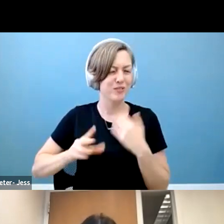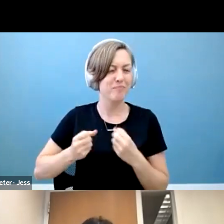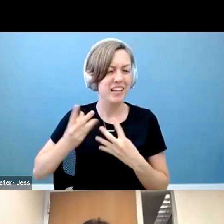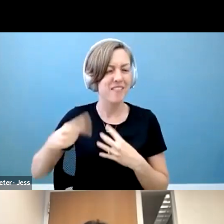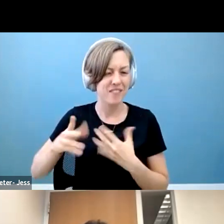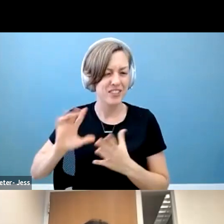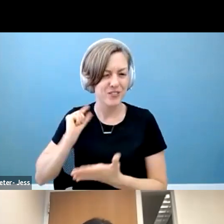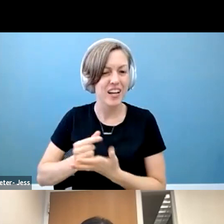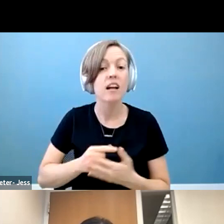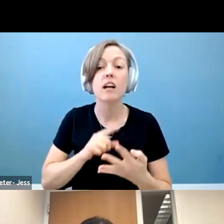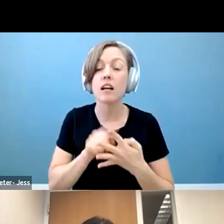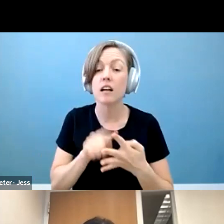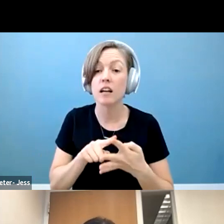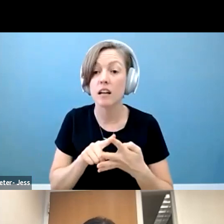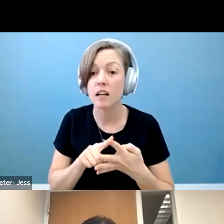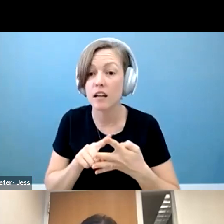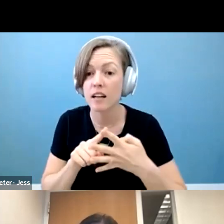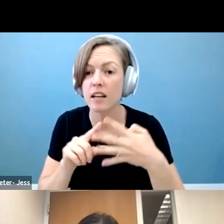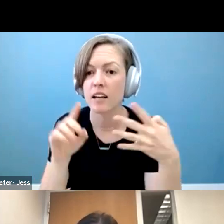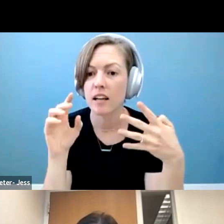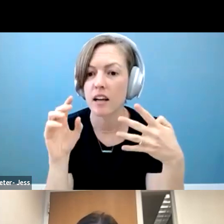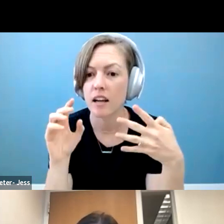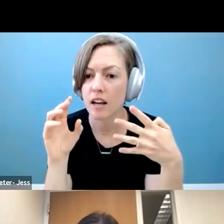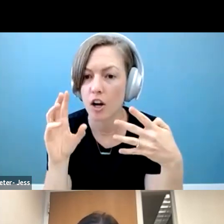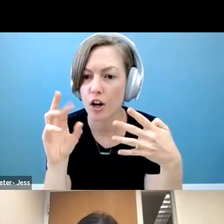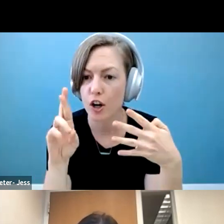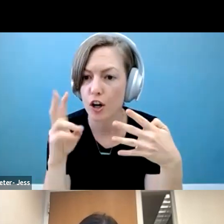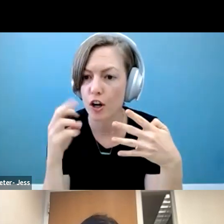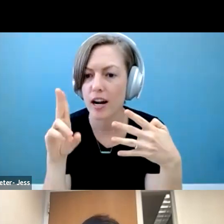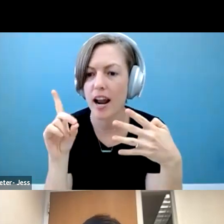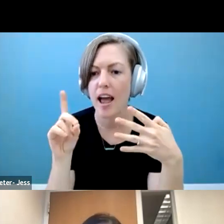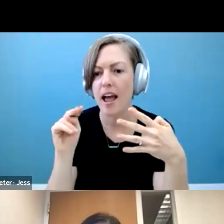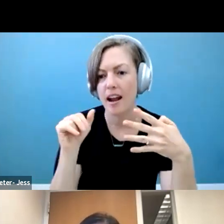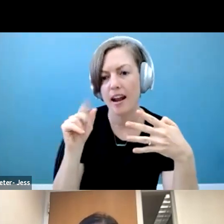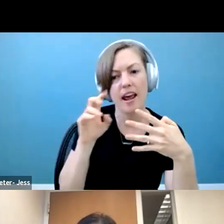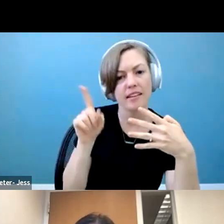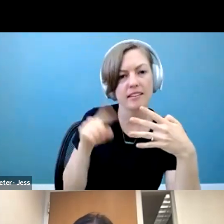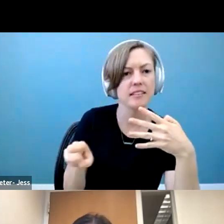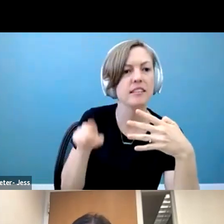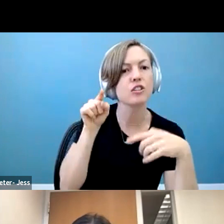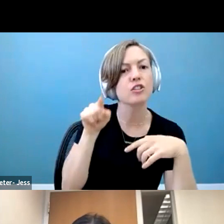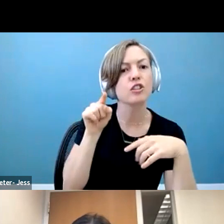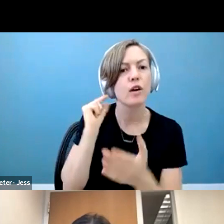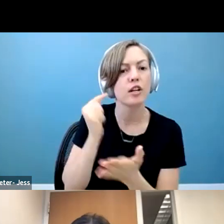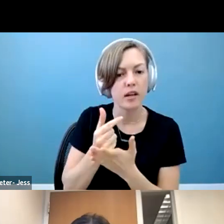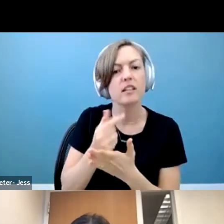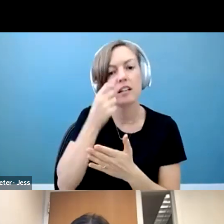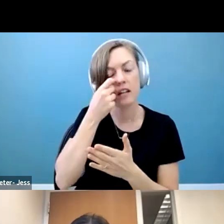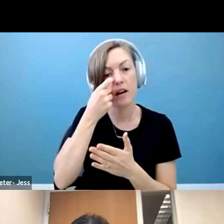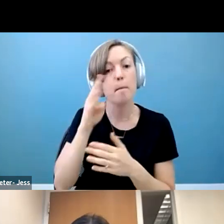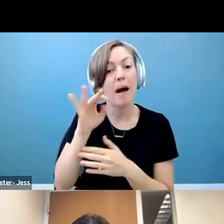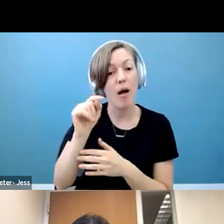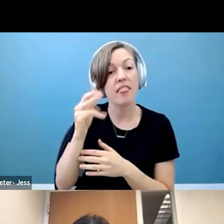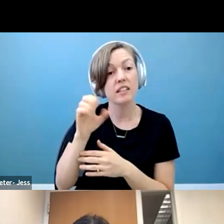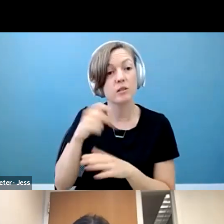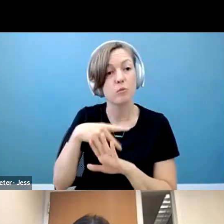well, is first Izzy Hernandez. She has graduated from the Masters of Bioethics program at Harvard and is